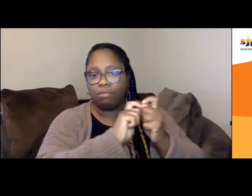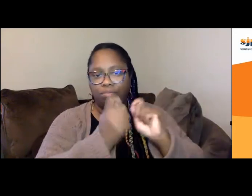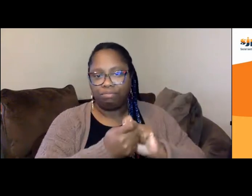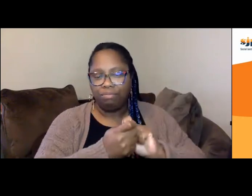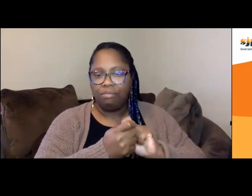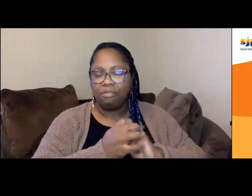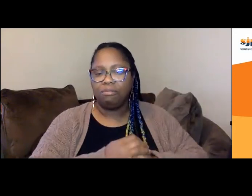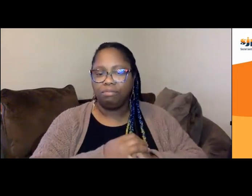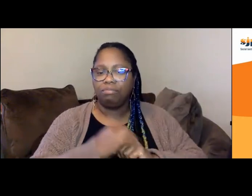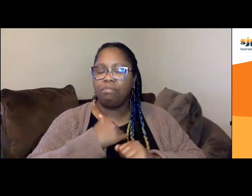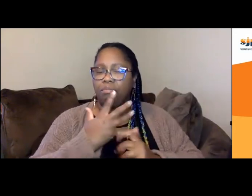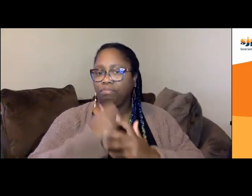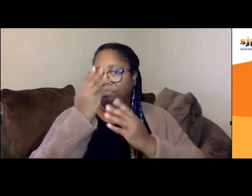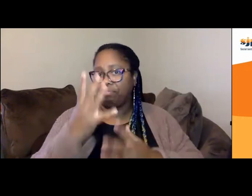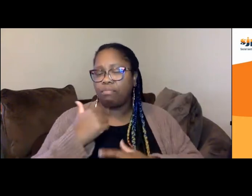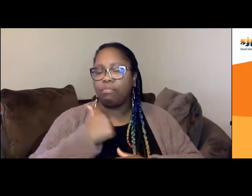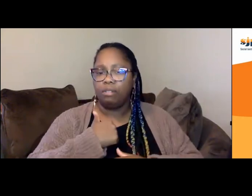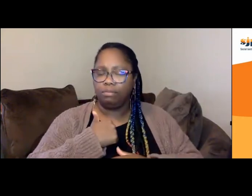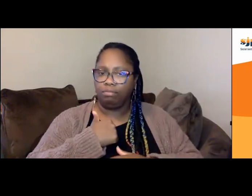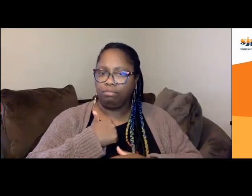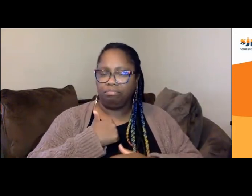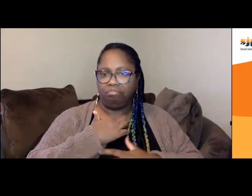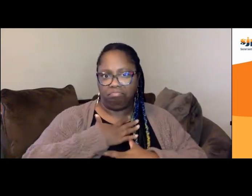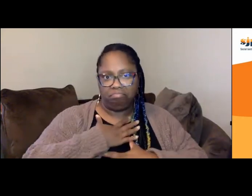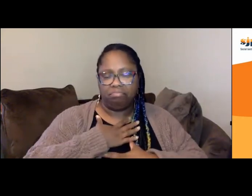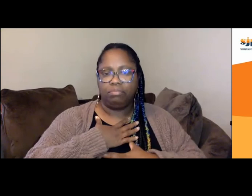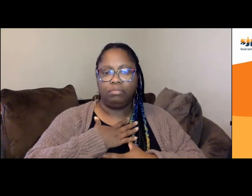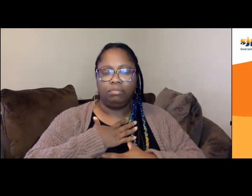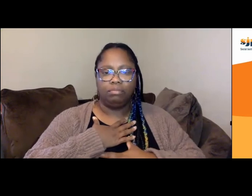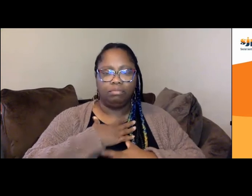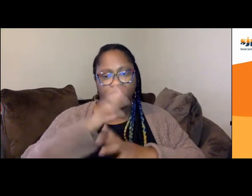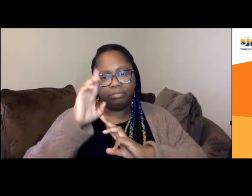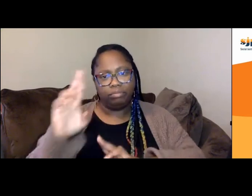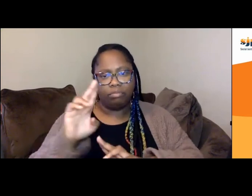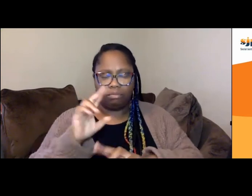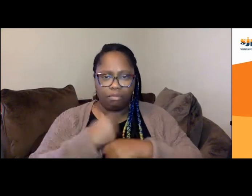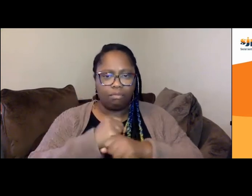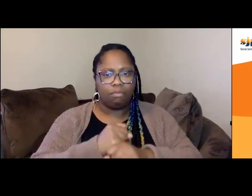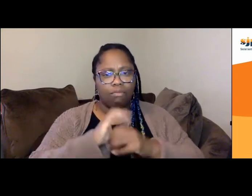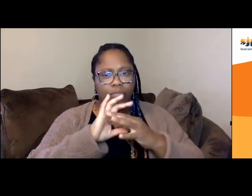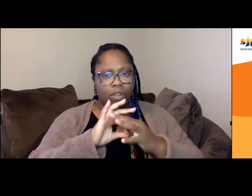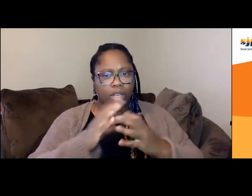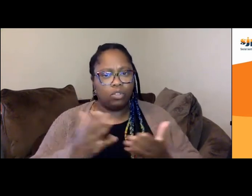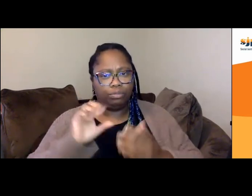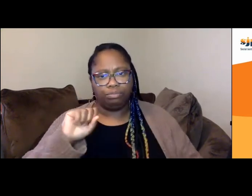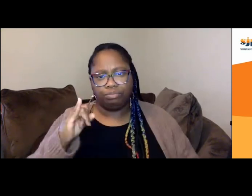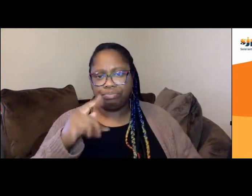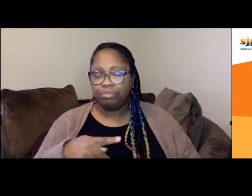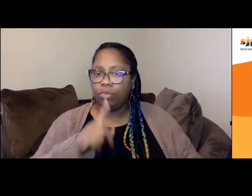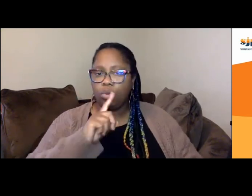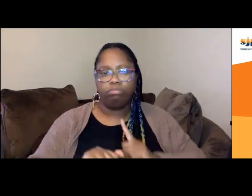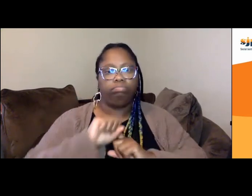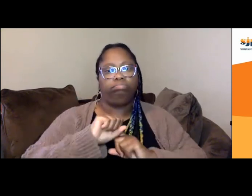So I just want to share that I've had the privilege of making relationships at SJP that have changed my